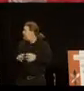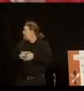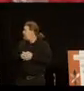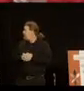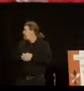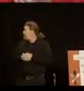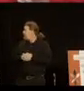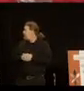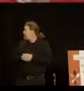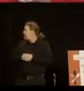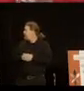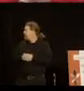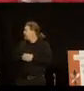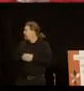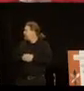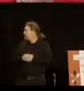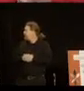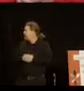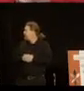Thank you.